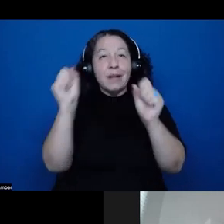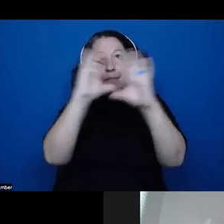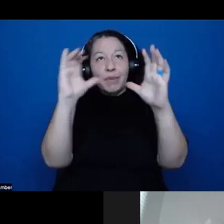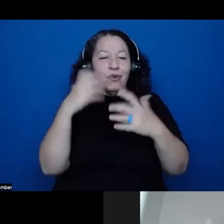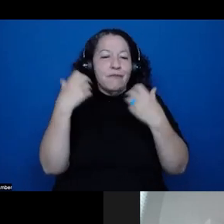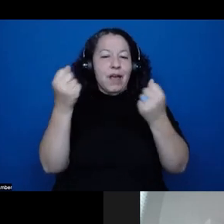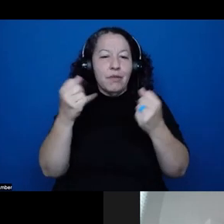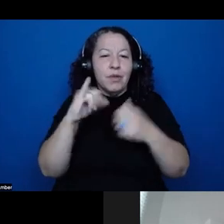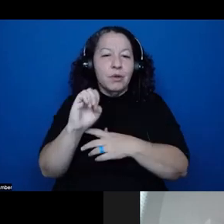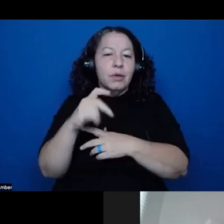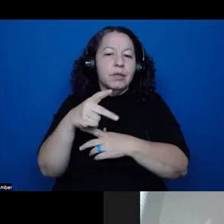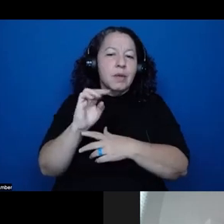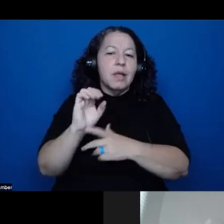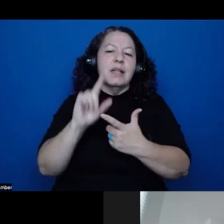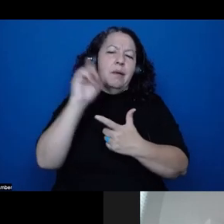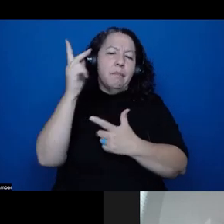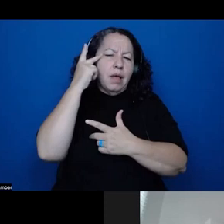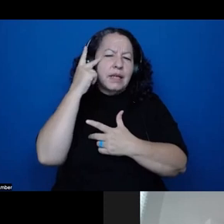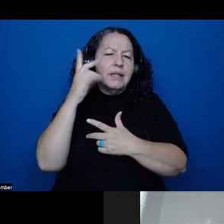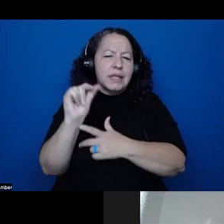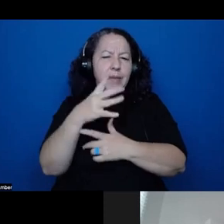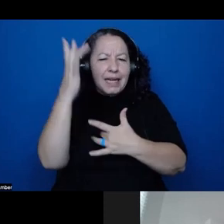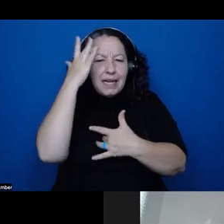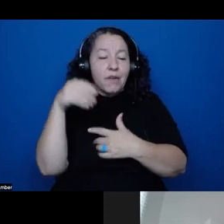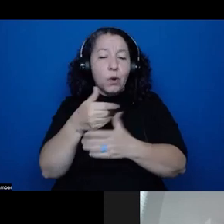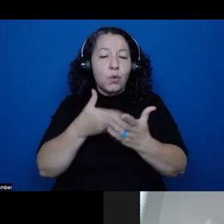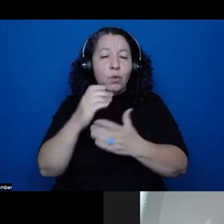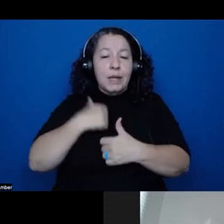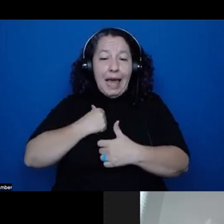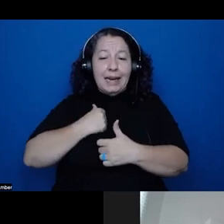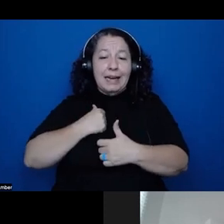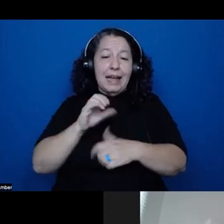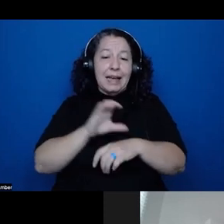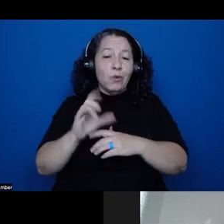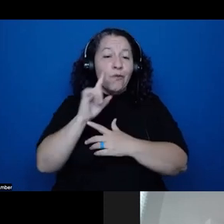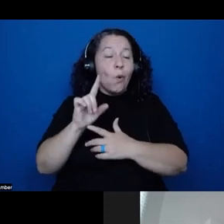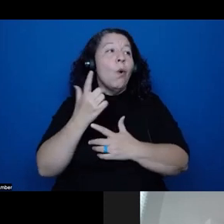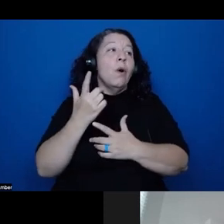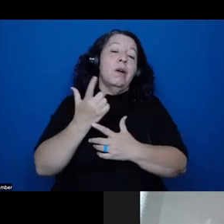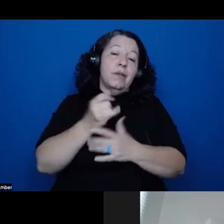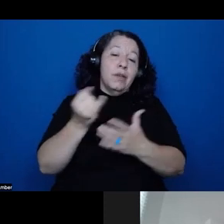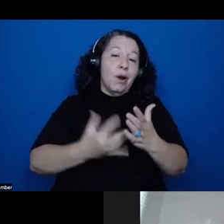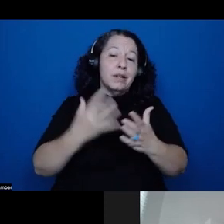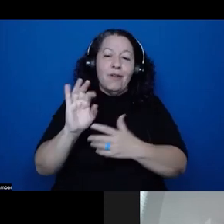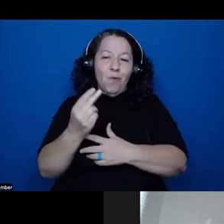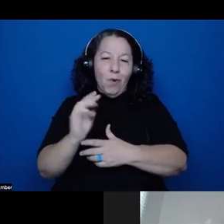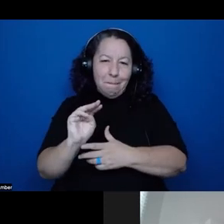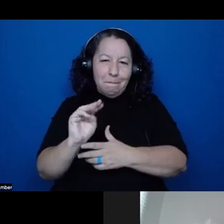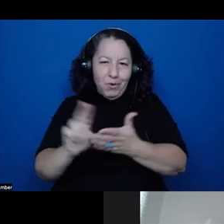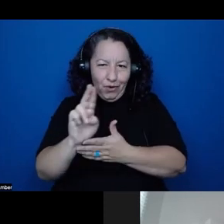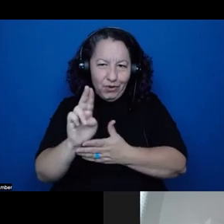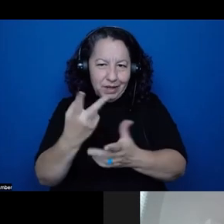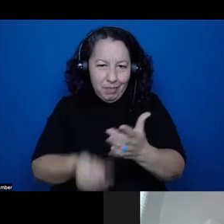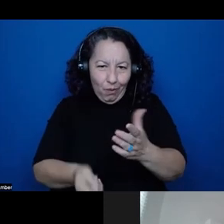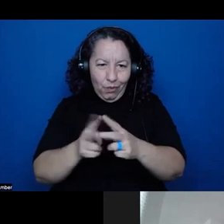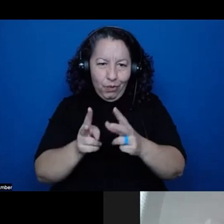and Illness, which is funded by the Canada Council for the Arts and by Fordham University. As part of